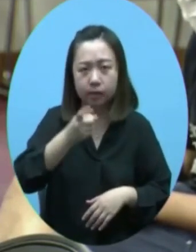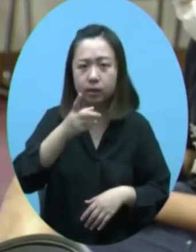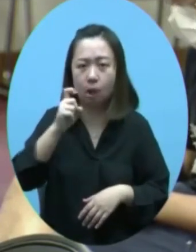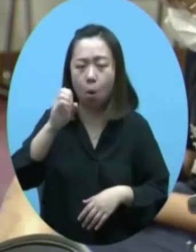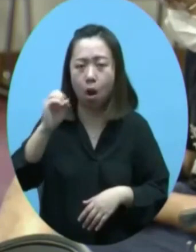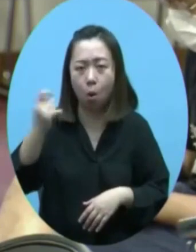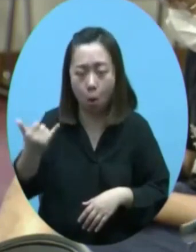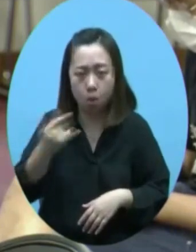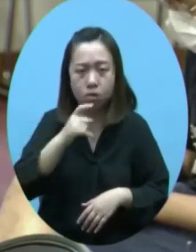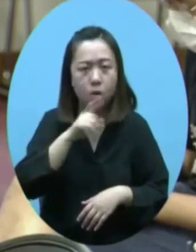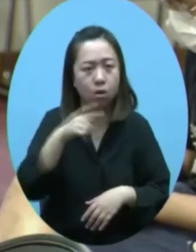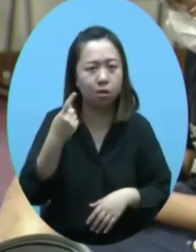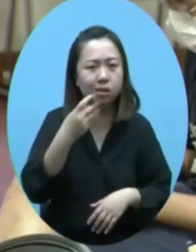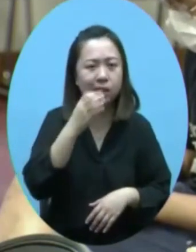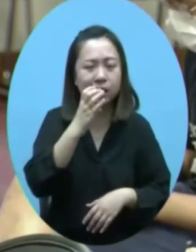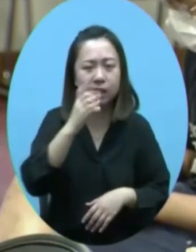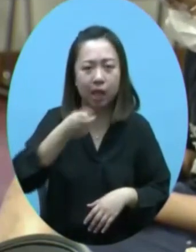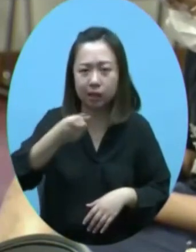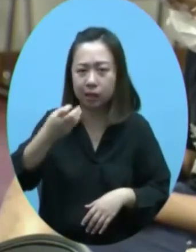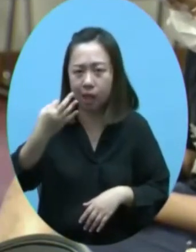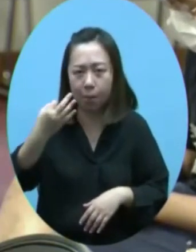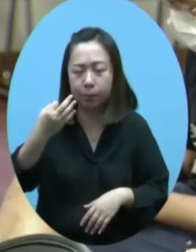of KACX706